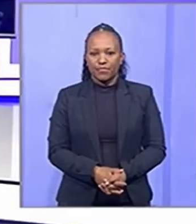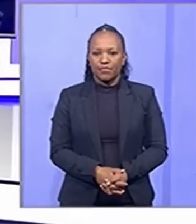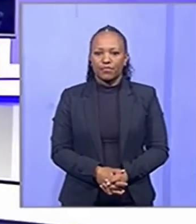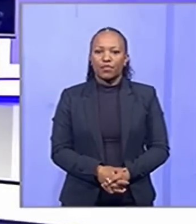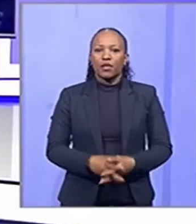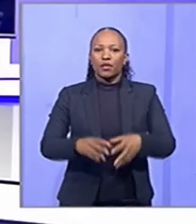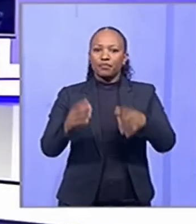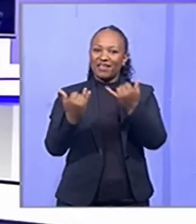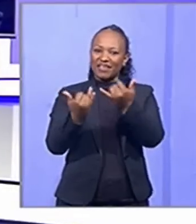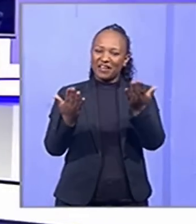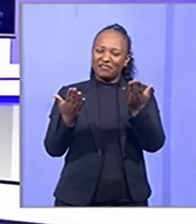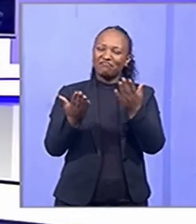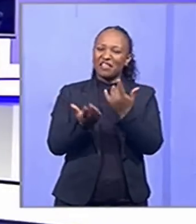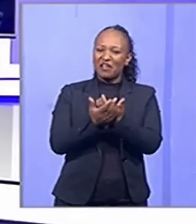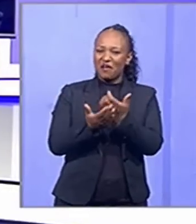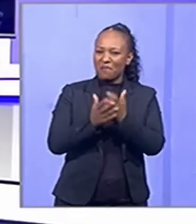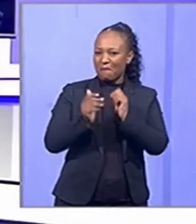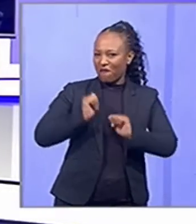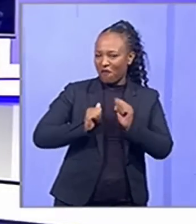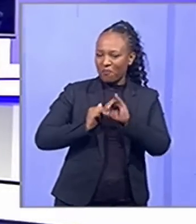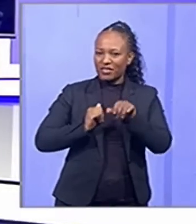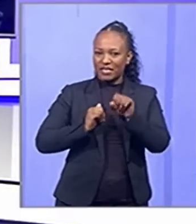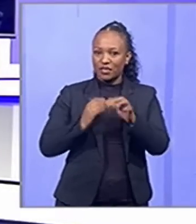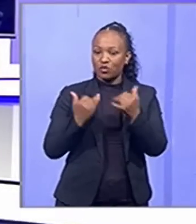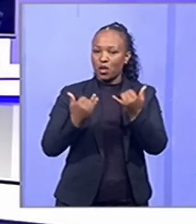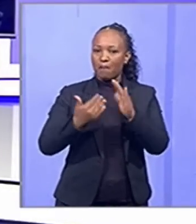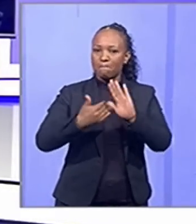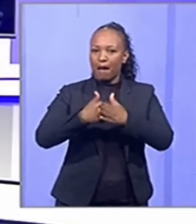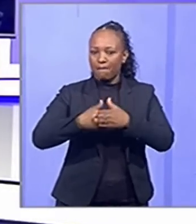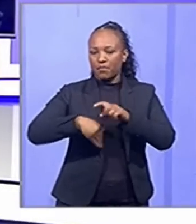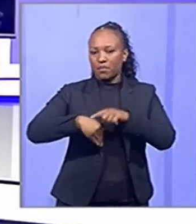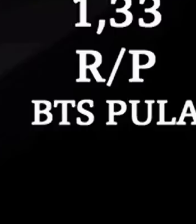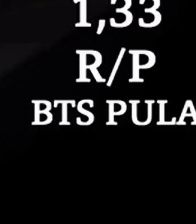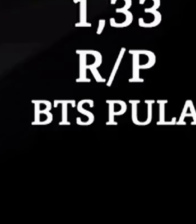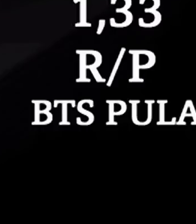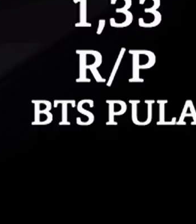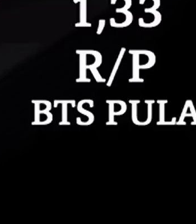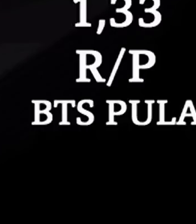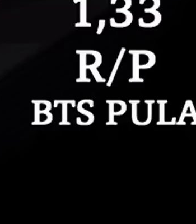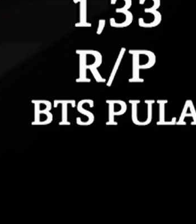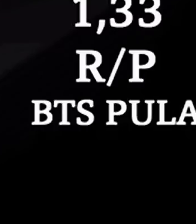Jwala re bona hore mebaraka e sebeditse jwang ha JSE e ne kwala ho renya bohlano.